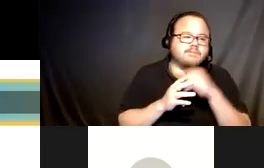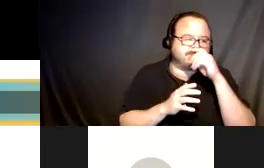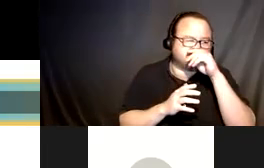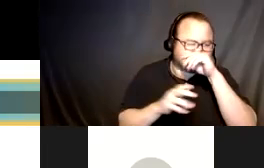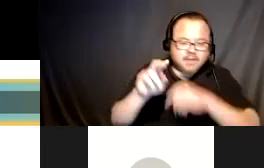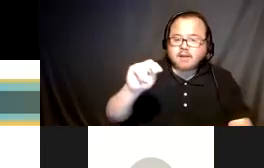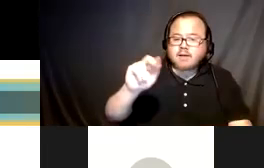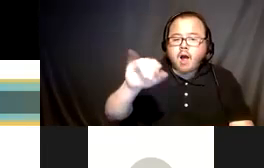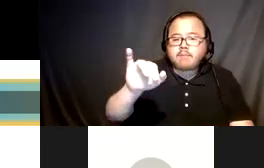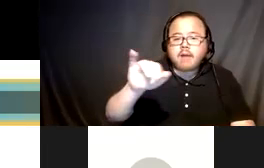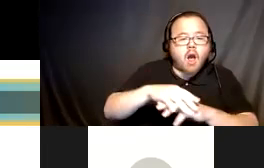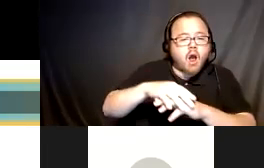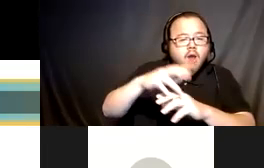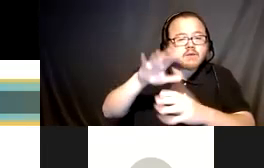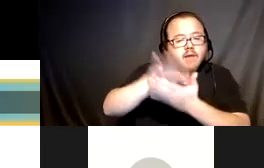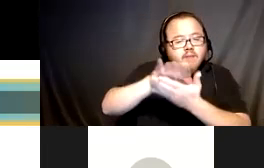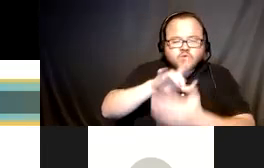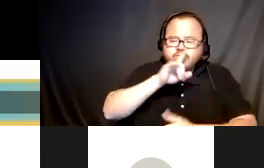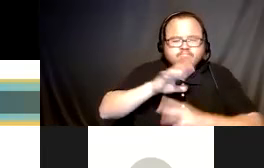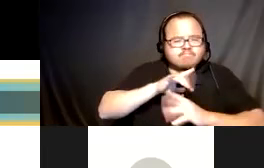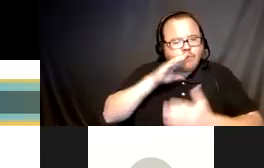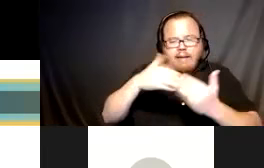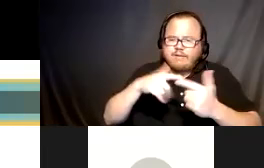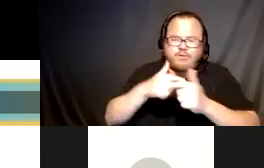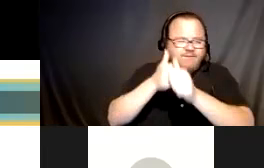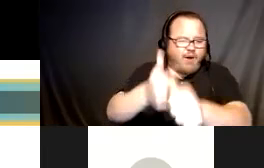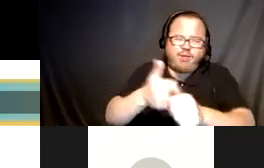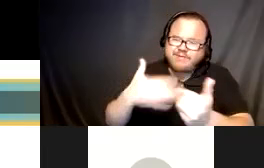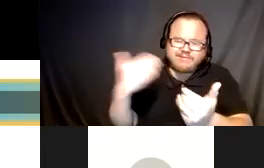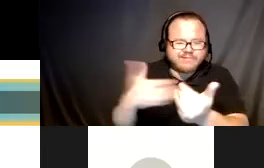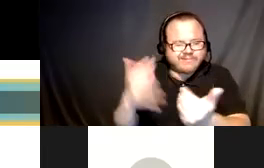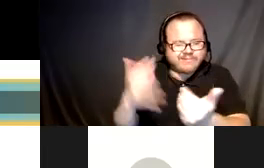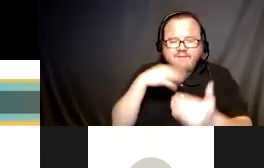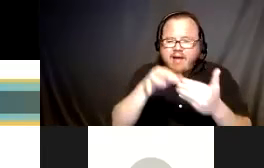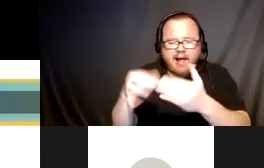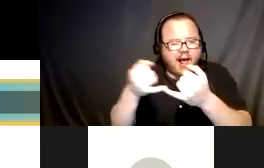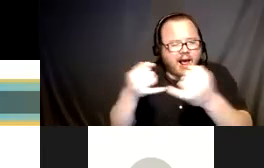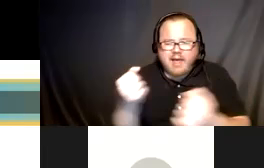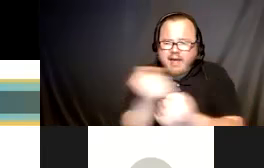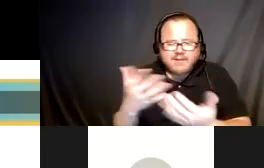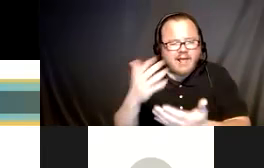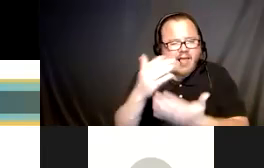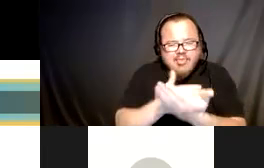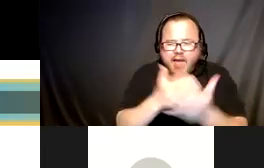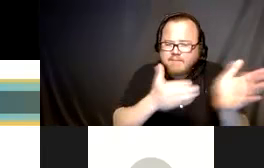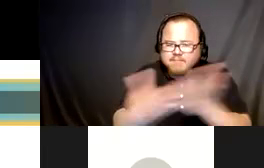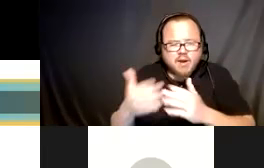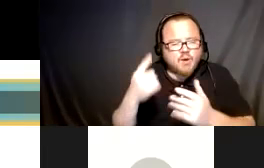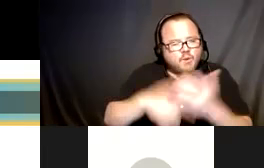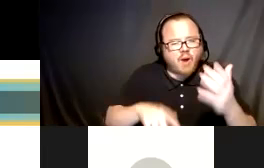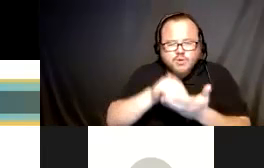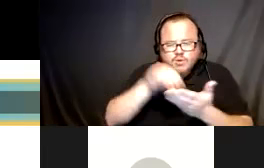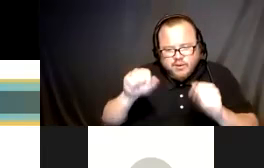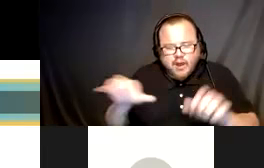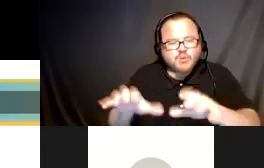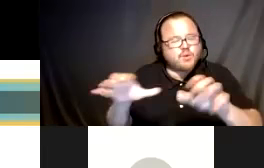Because NAMI on campus actually gives you, it's really easy to follow because they give you guidelines and lesson plans of like what the kids can do. So that